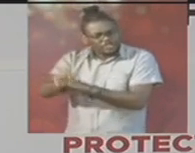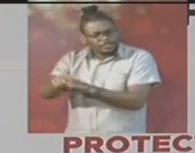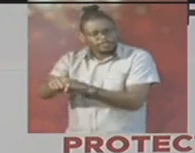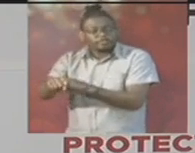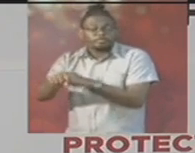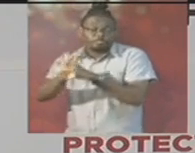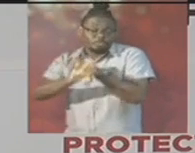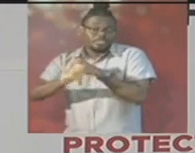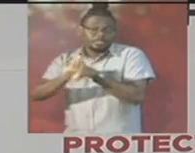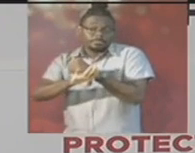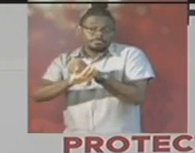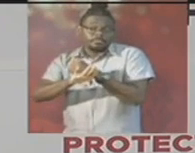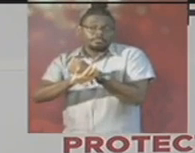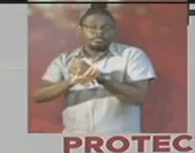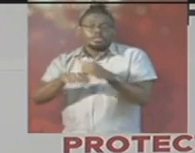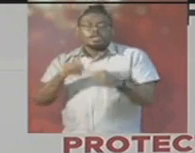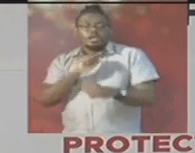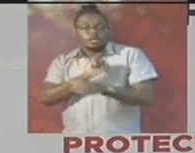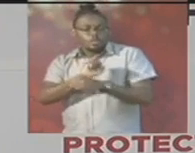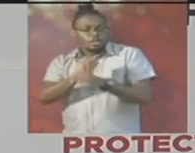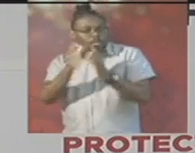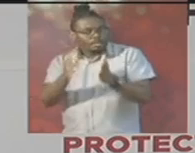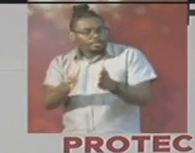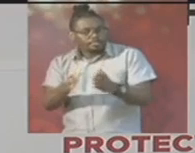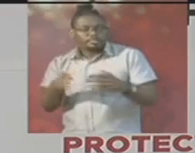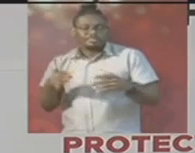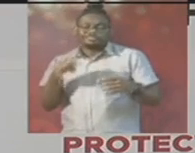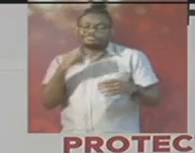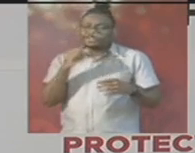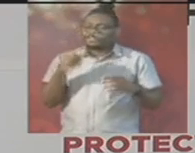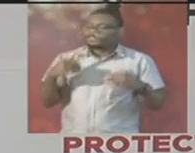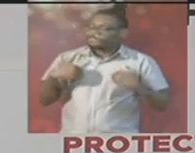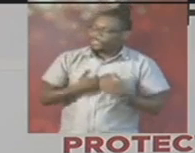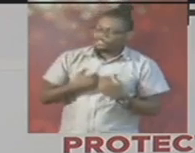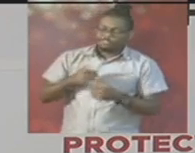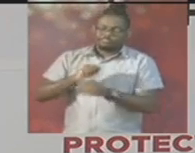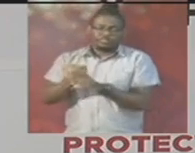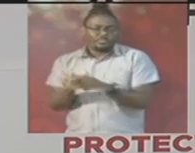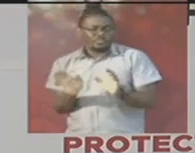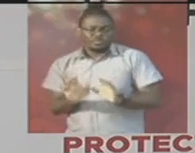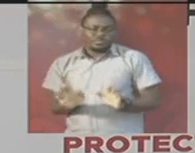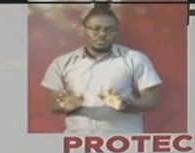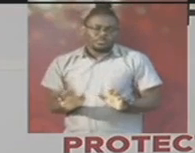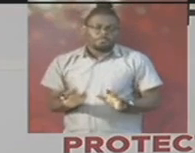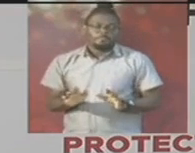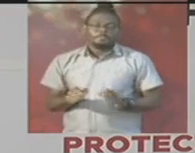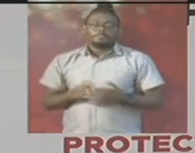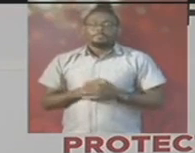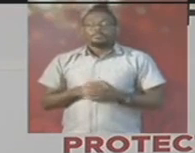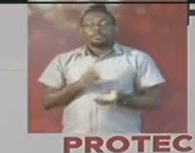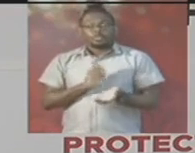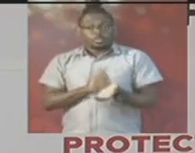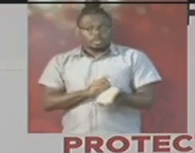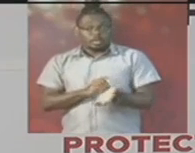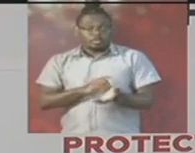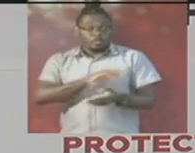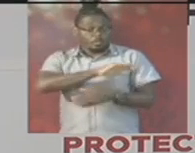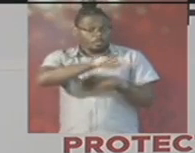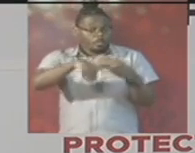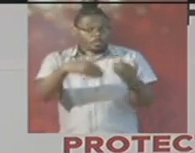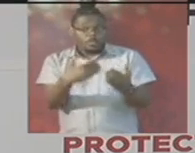into pandemic fatigue. And as Dr. Trotman has said, and as all